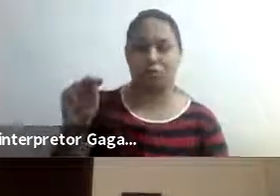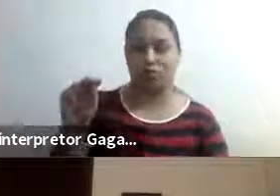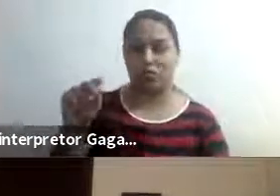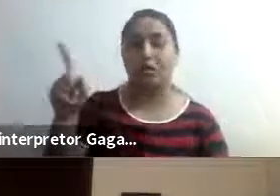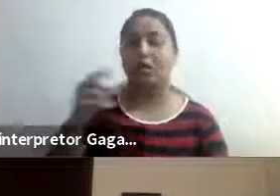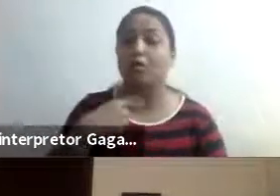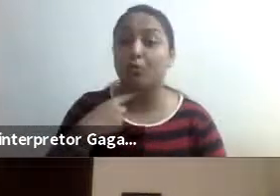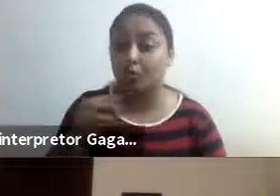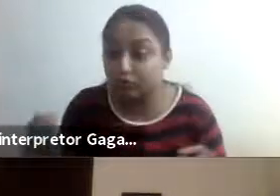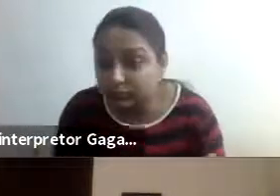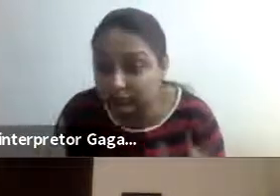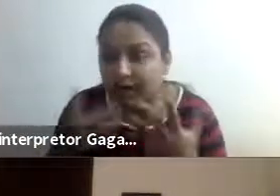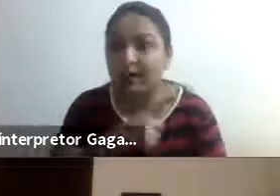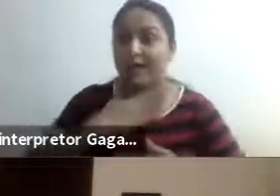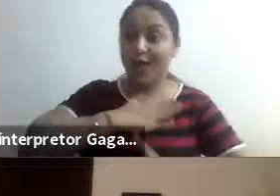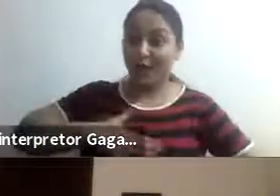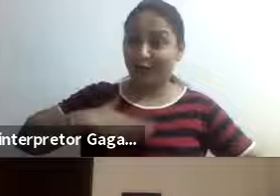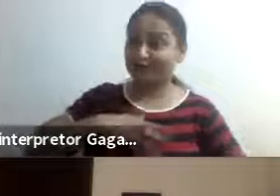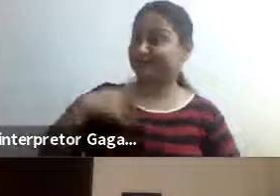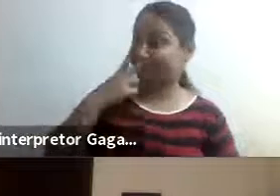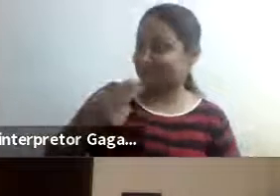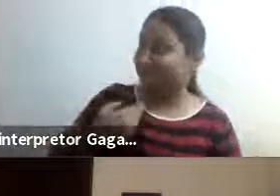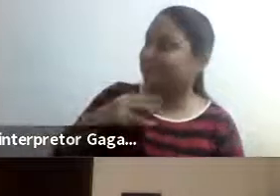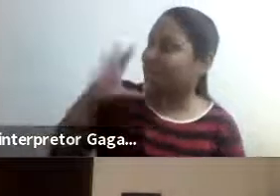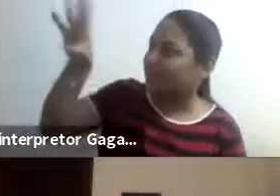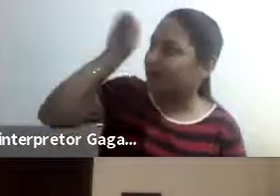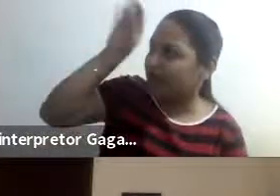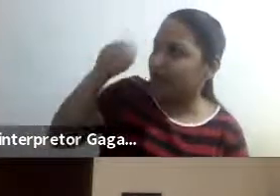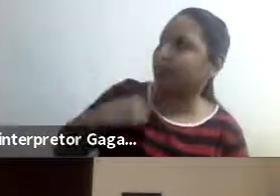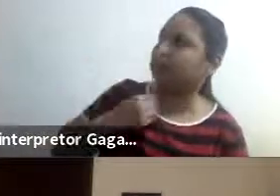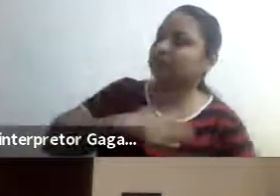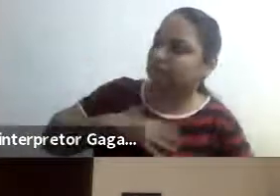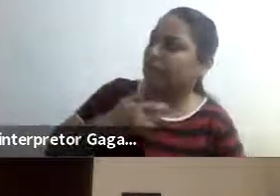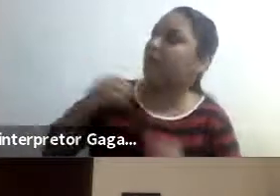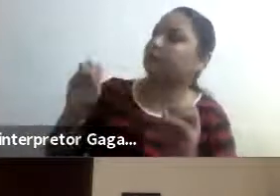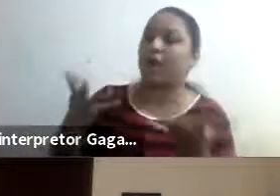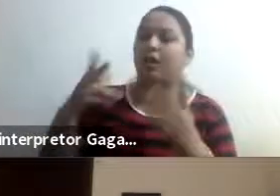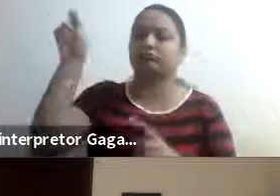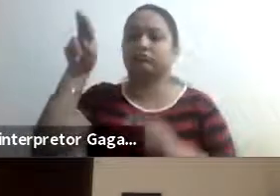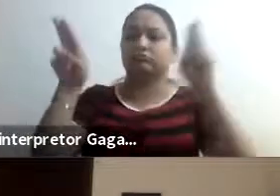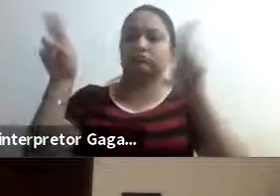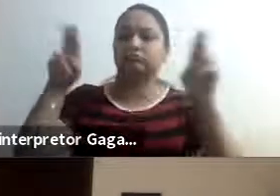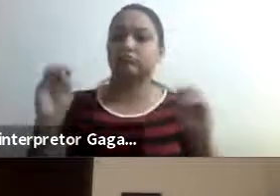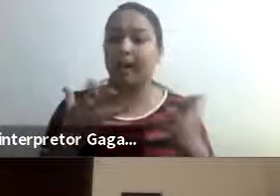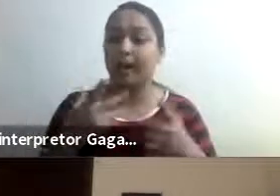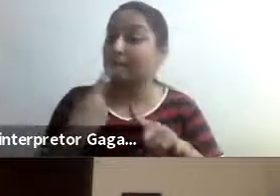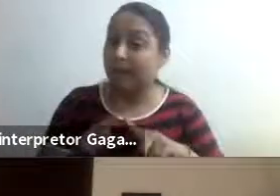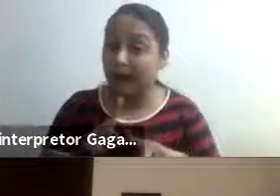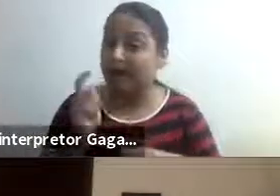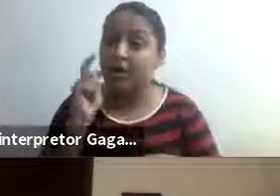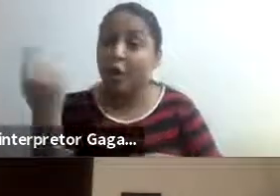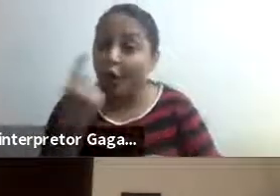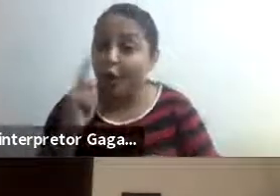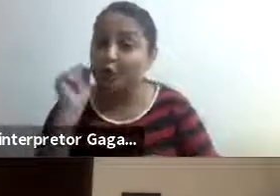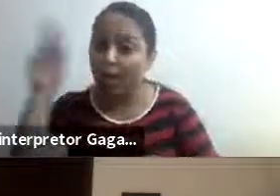began painting because she enjoyed it as a child, and later by serendipitous meeting, she is almost